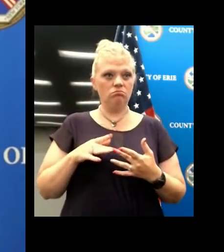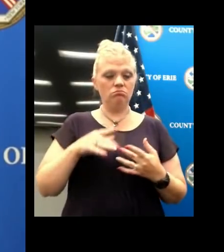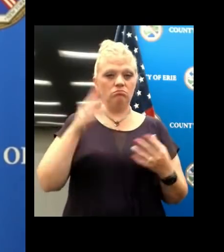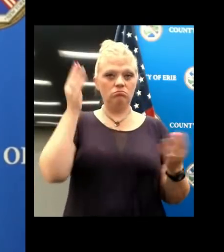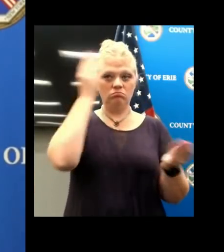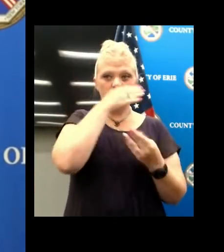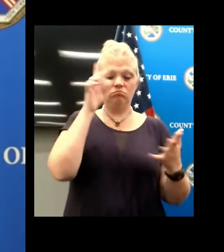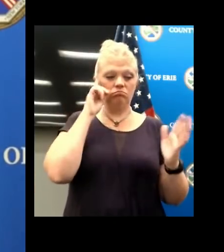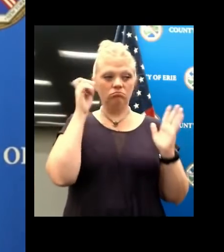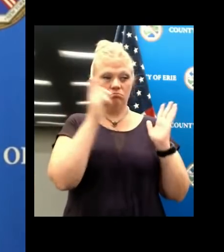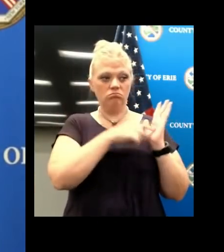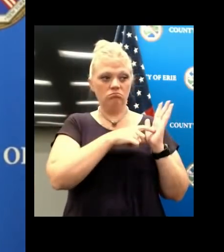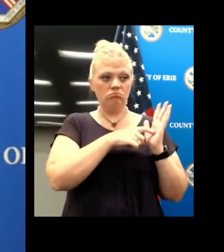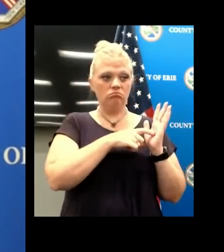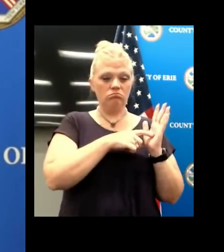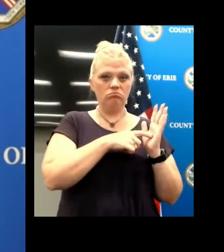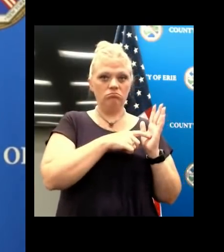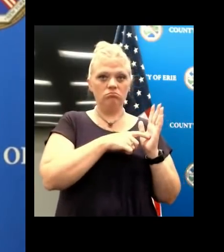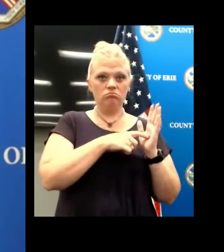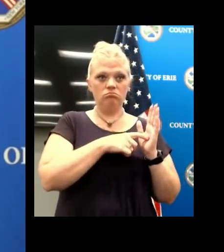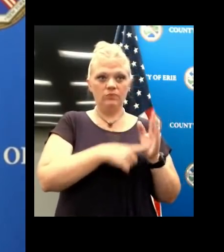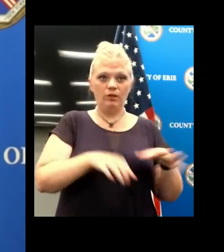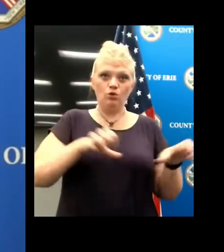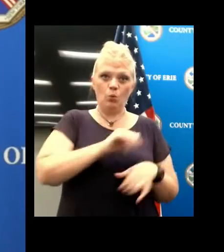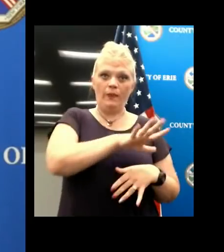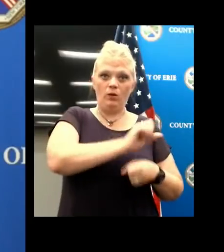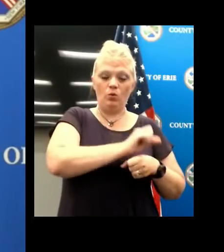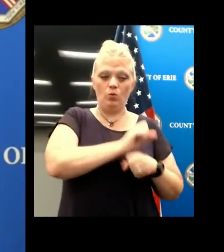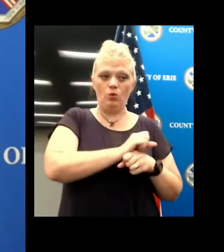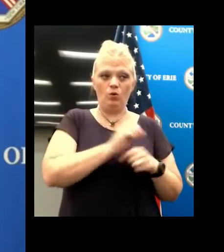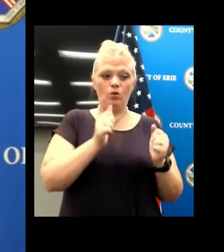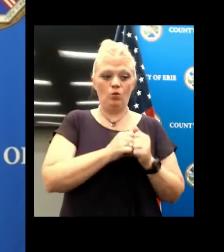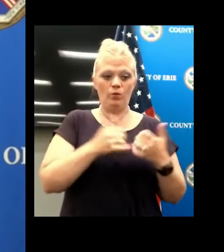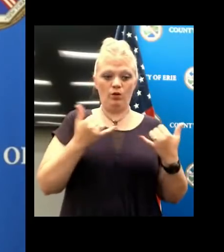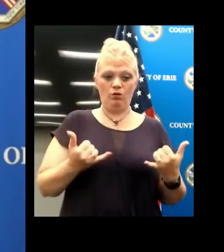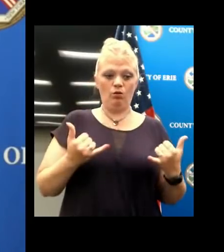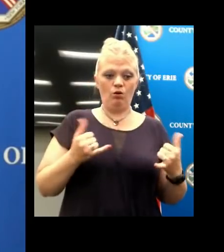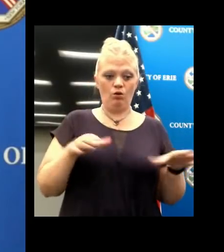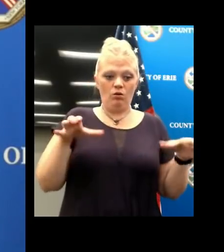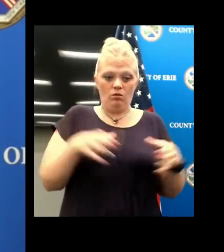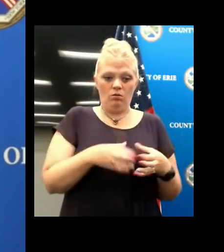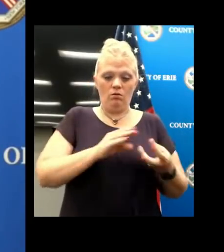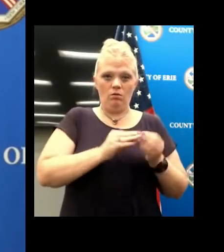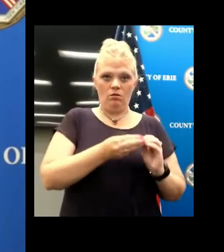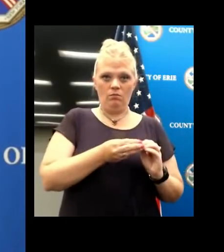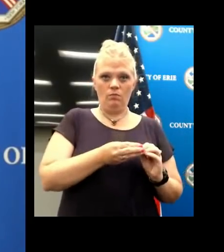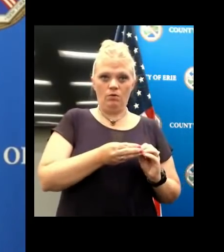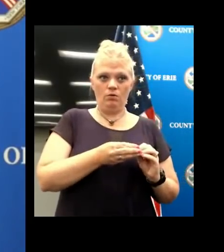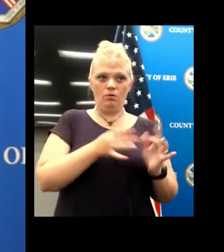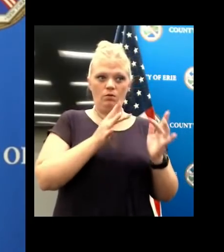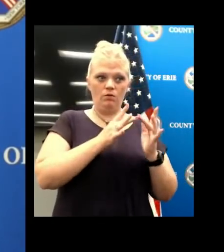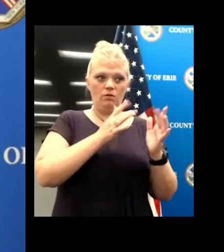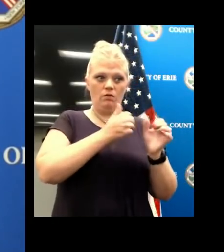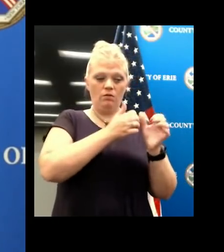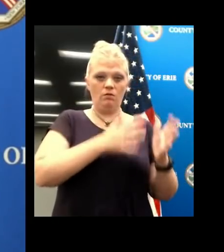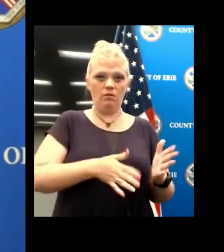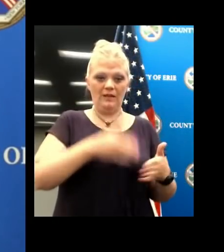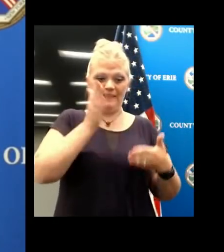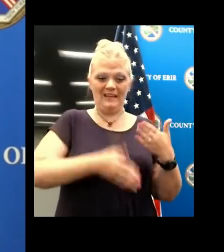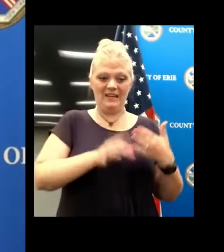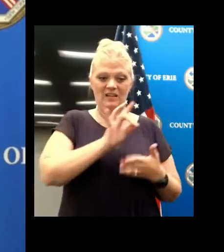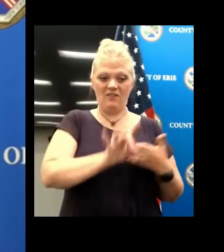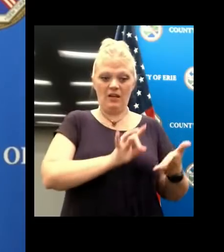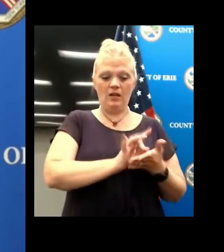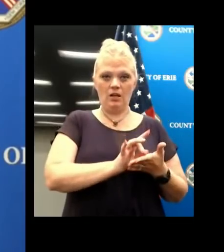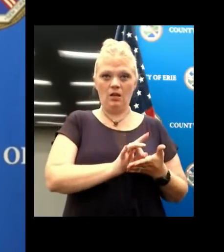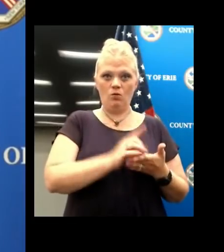the contacts and getting through that work. So with the current body of contact tracers we have now, and an end of an 8-hour shift, we are